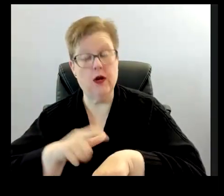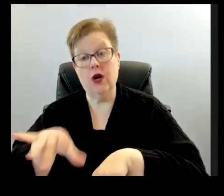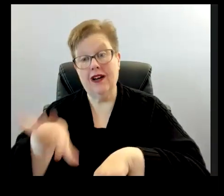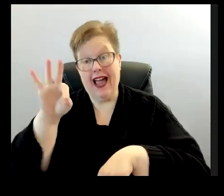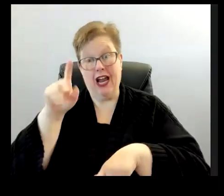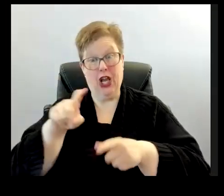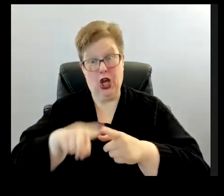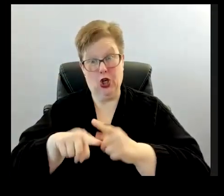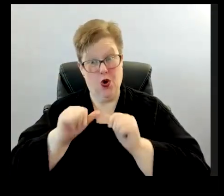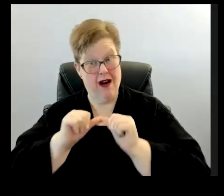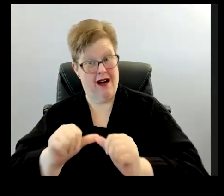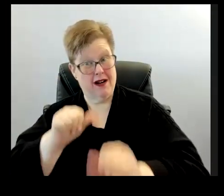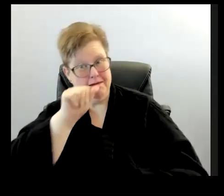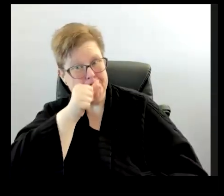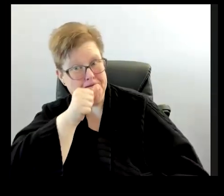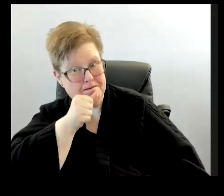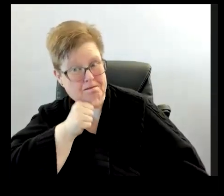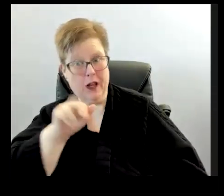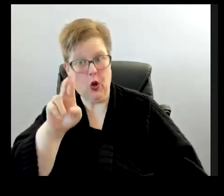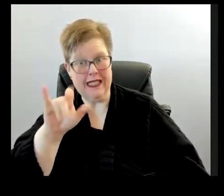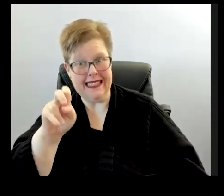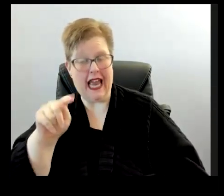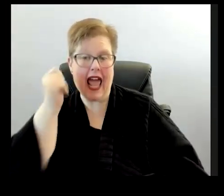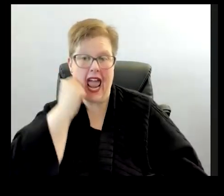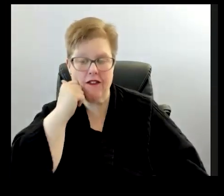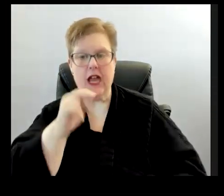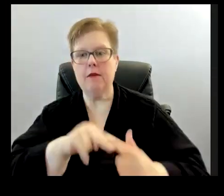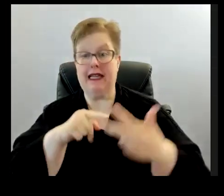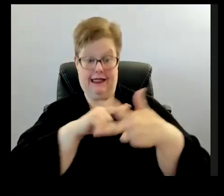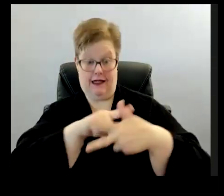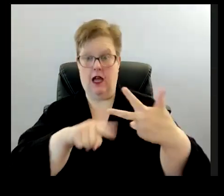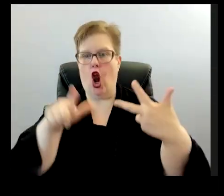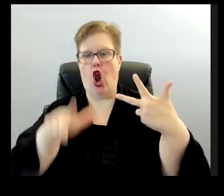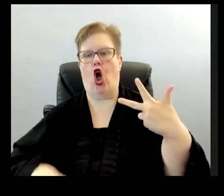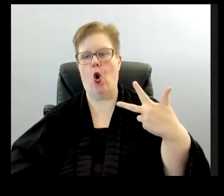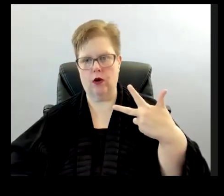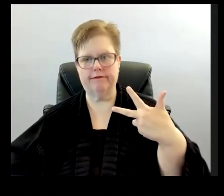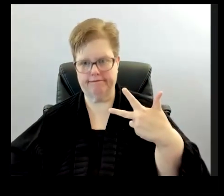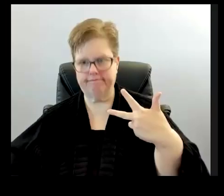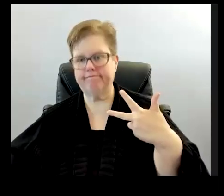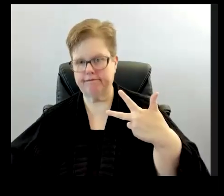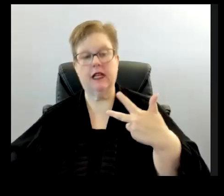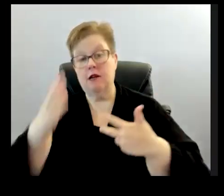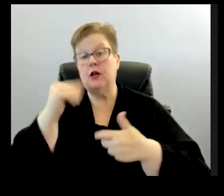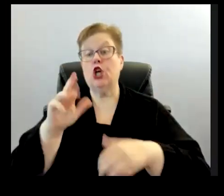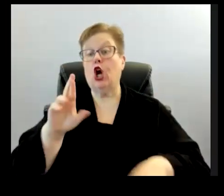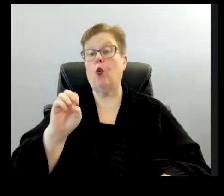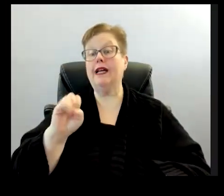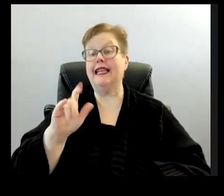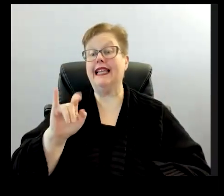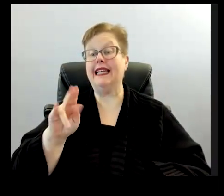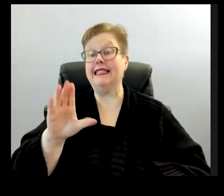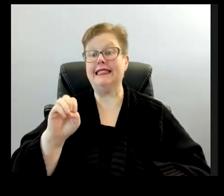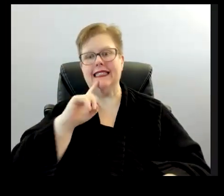be resilient every day, that means you're low on these three types of energy, right? Because resilience is about